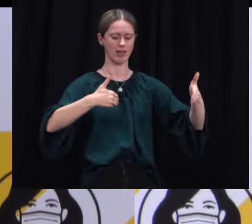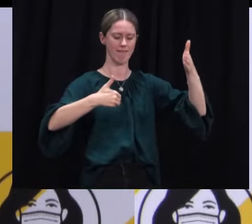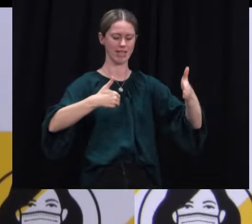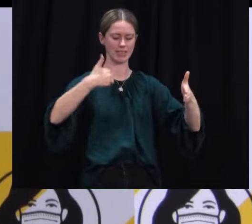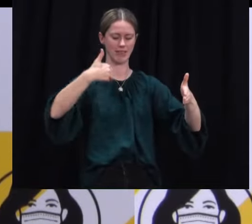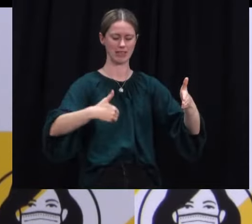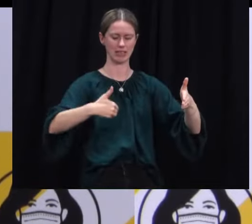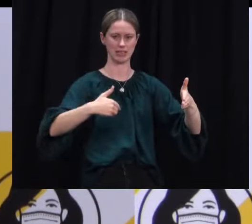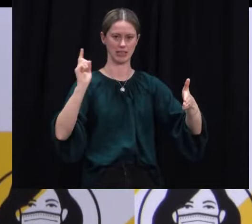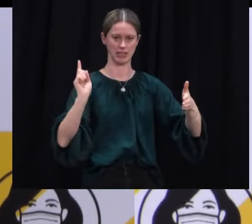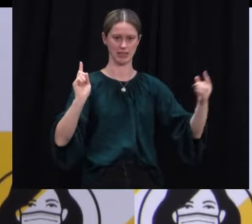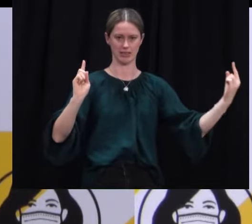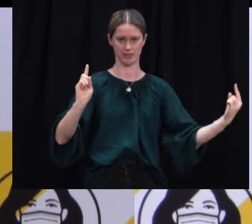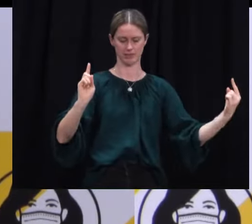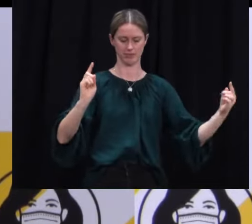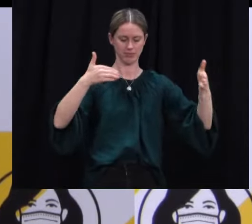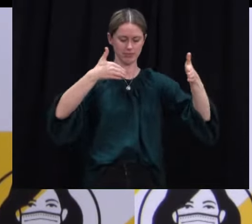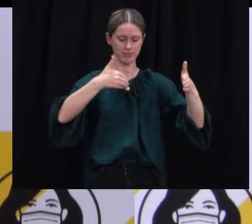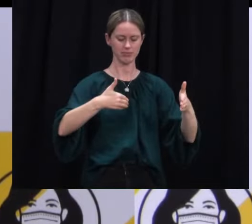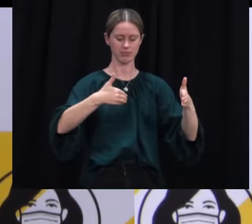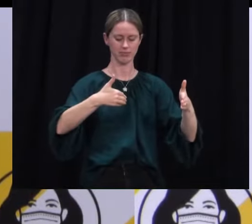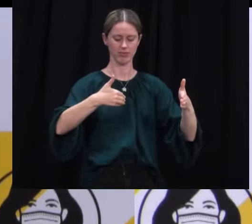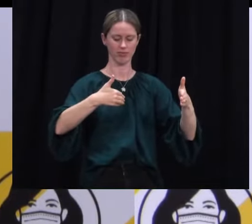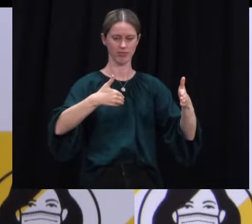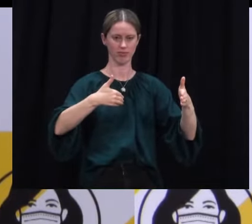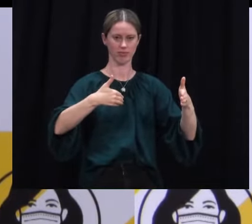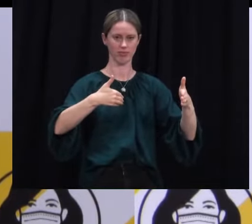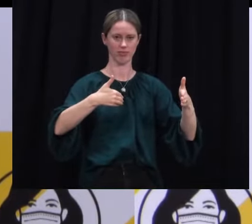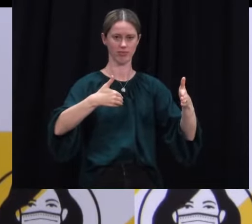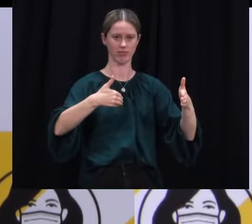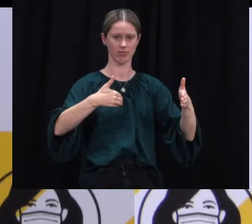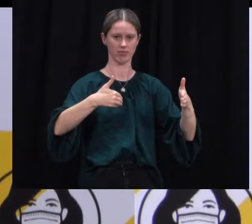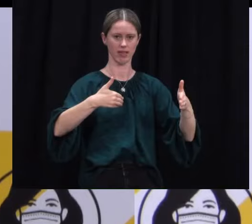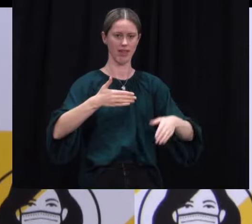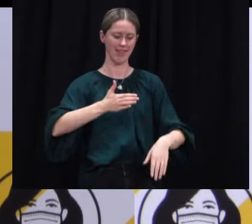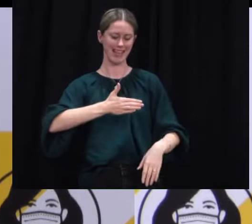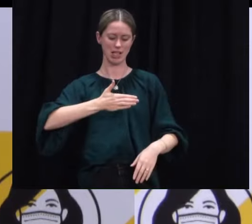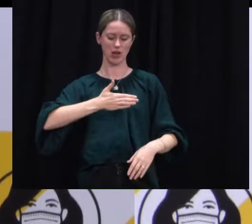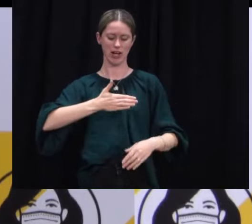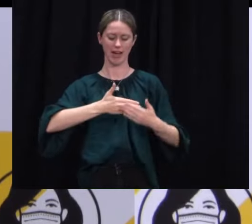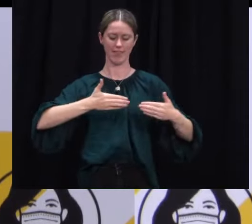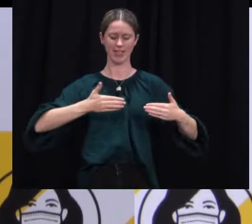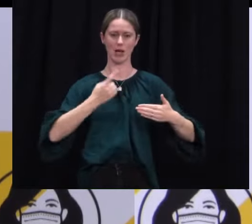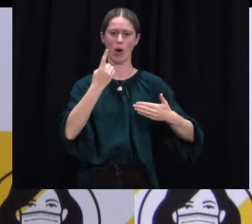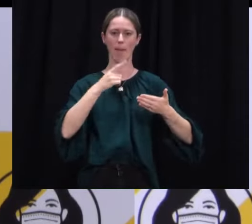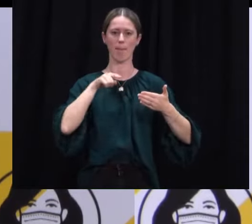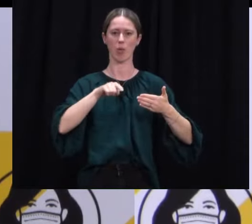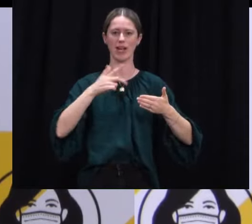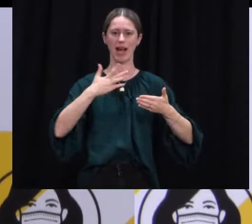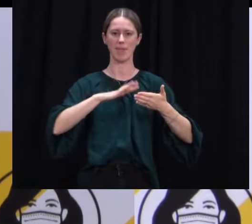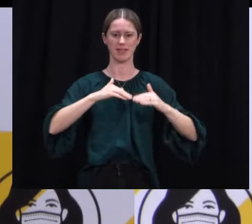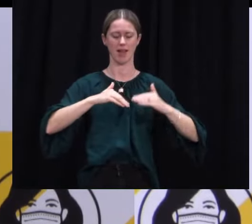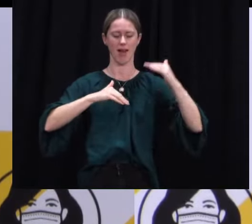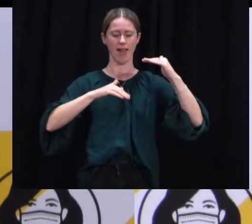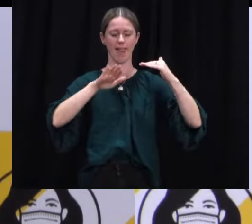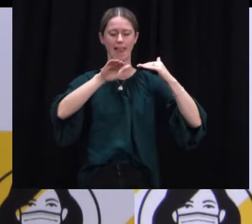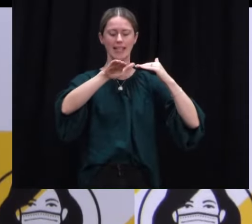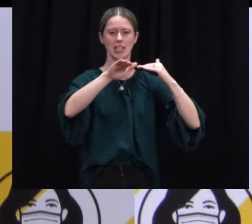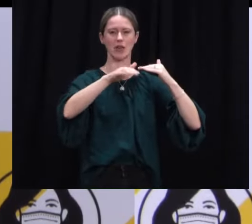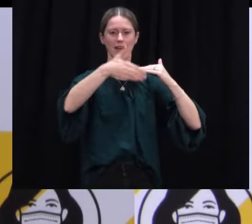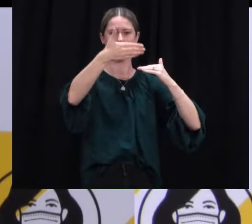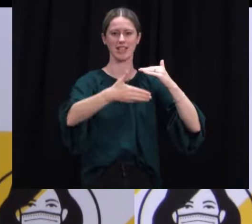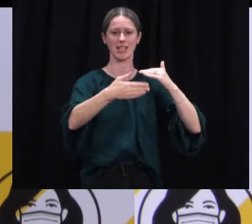is that the interior line of fencing needs to be 1.8 metres high, and the exterior line of fencing needs to